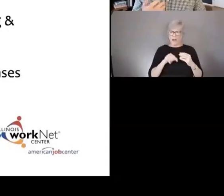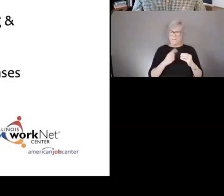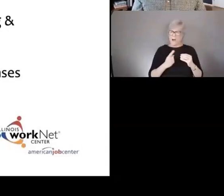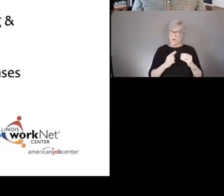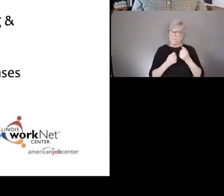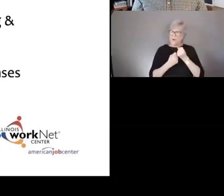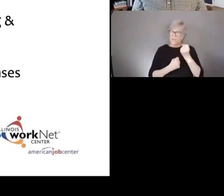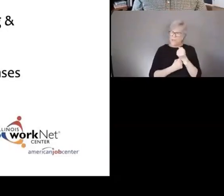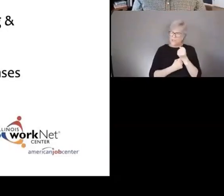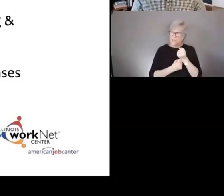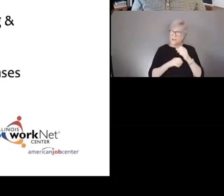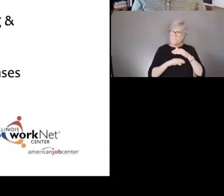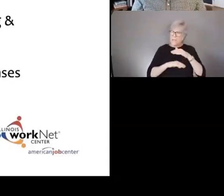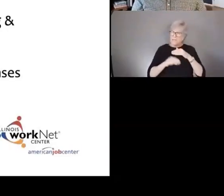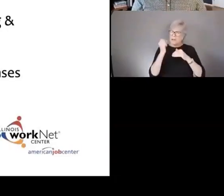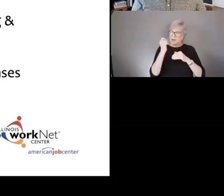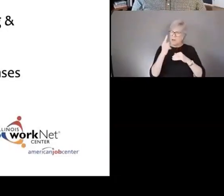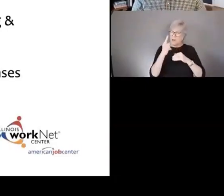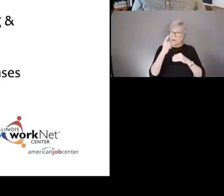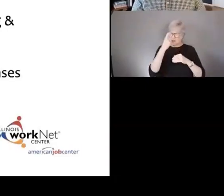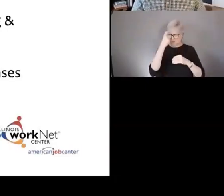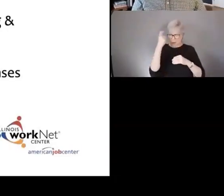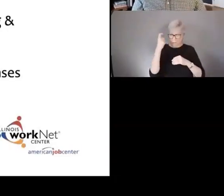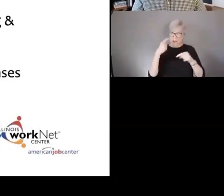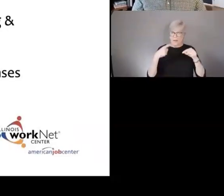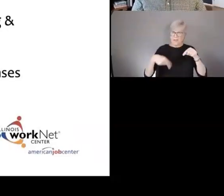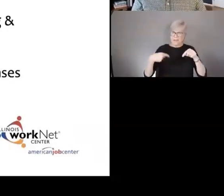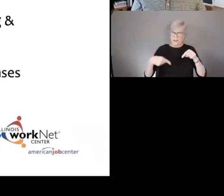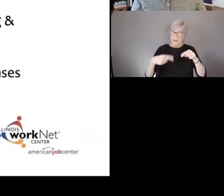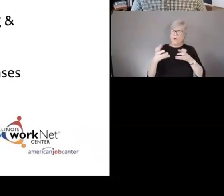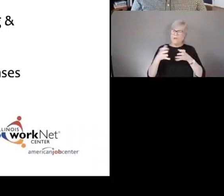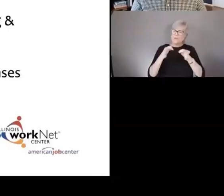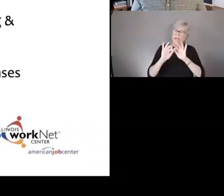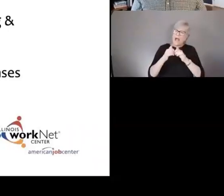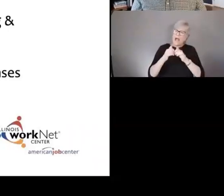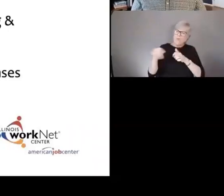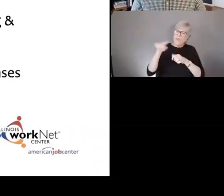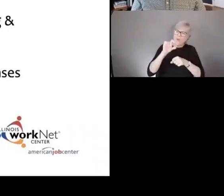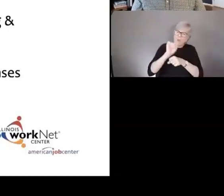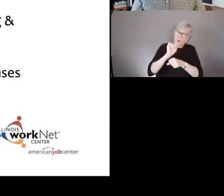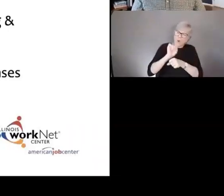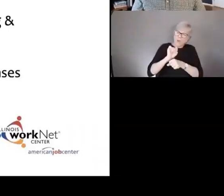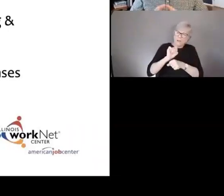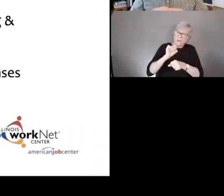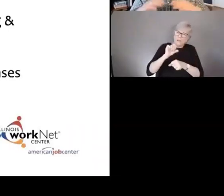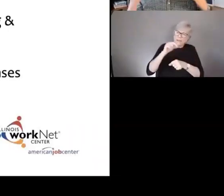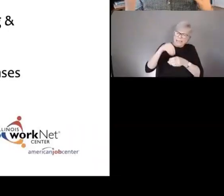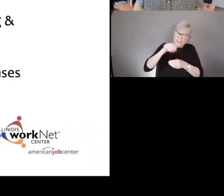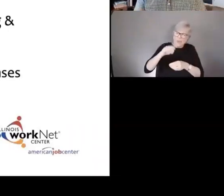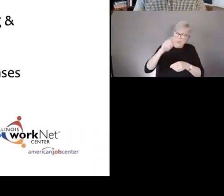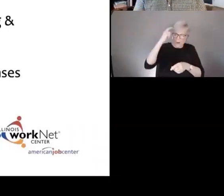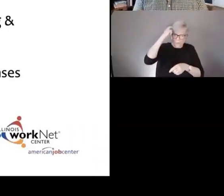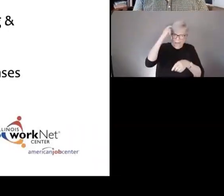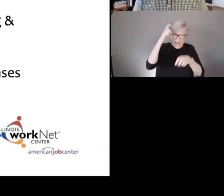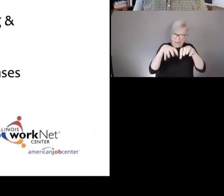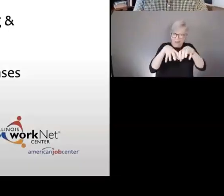trauma. So I want you to understand how those work in our brains as people And my hope is that that can help us